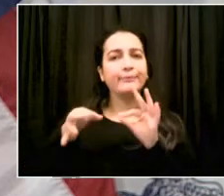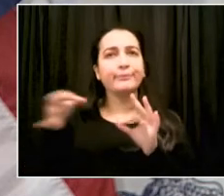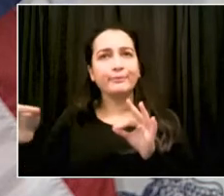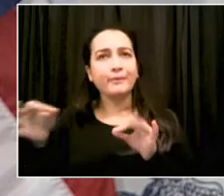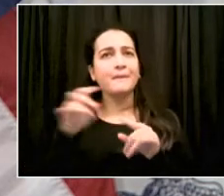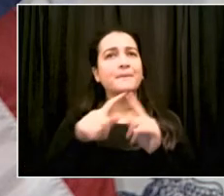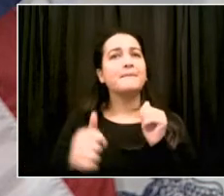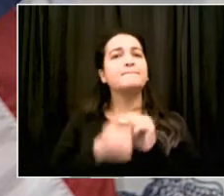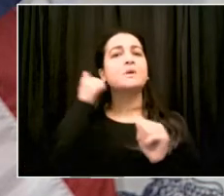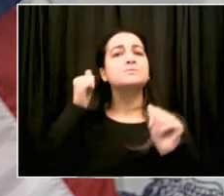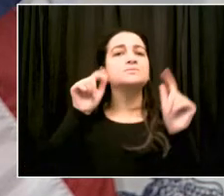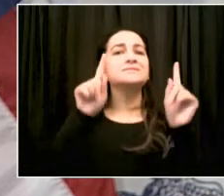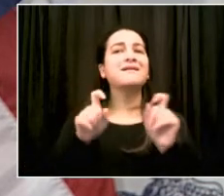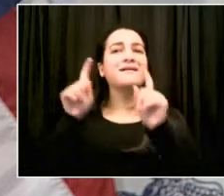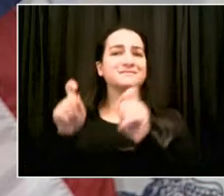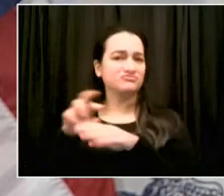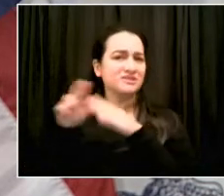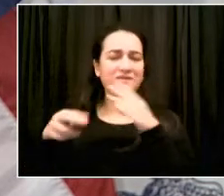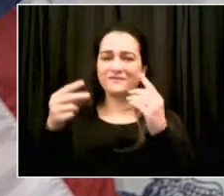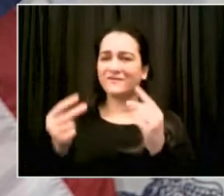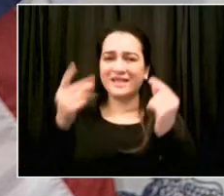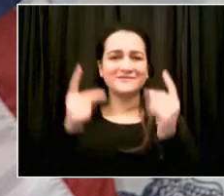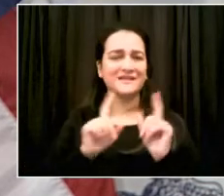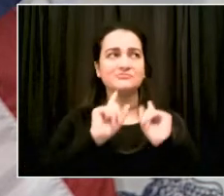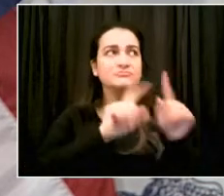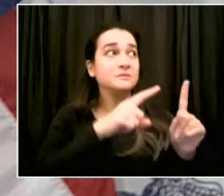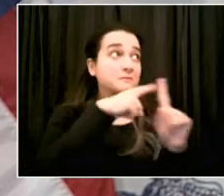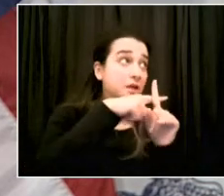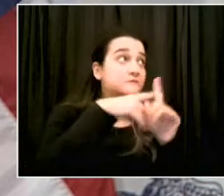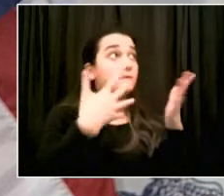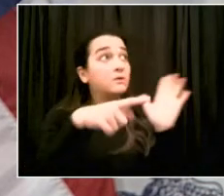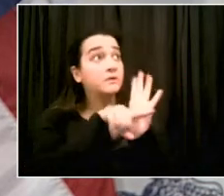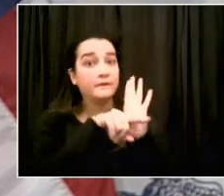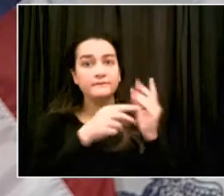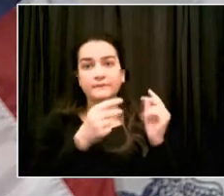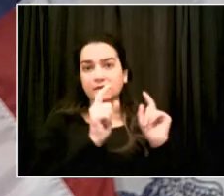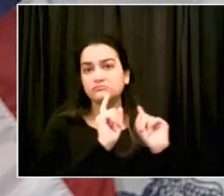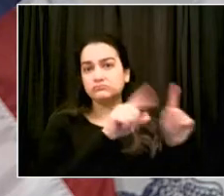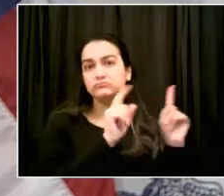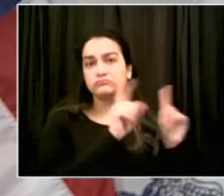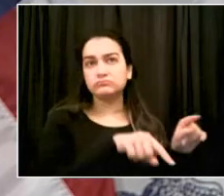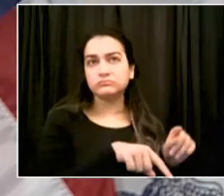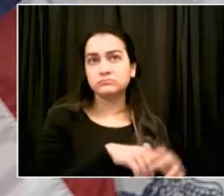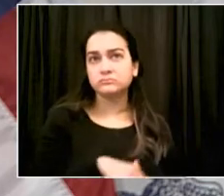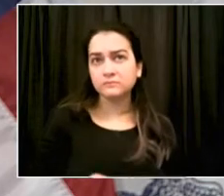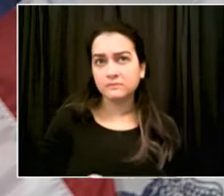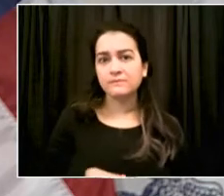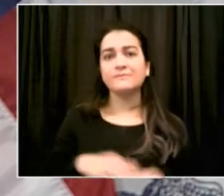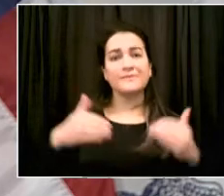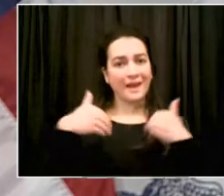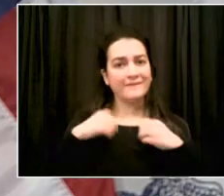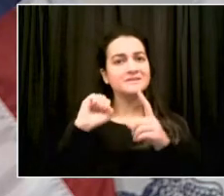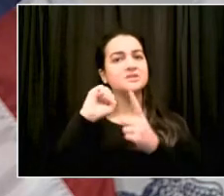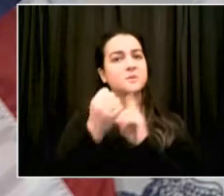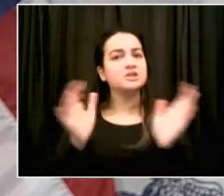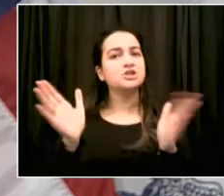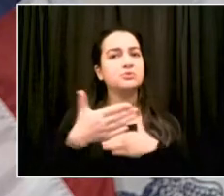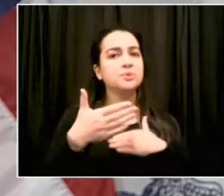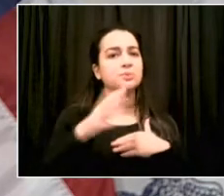has been effective. Situation room has been effective. We've kept the schools safe and everyone in them, and we will continue to. Go ahead, Marcia.